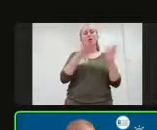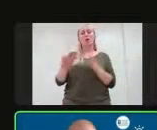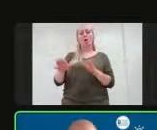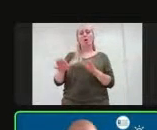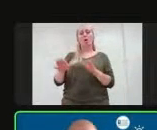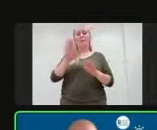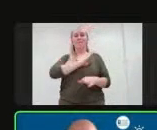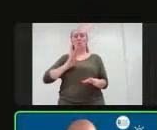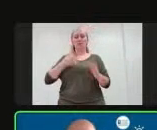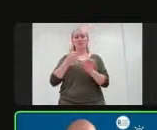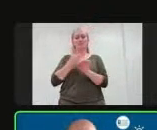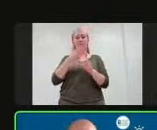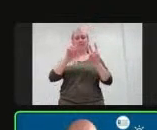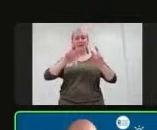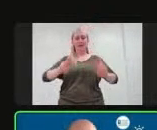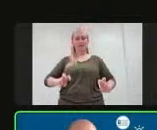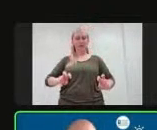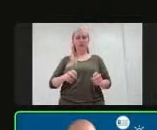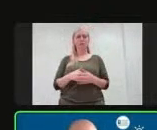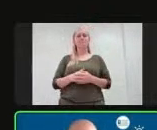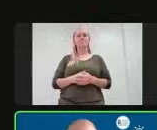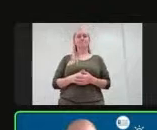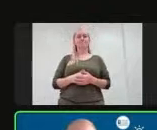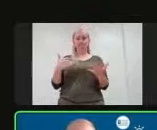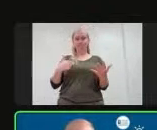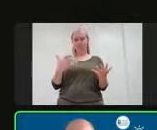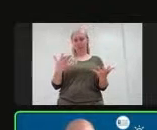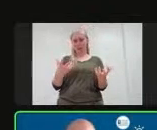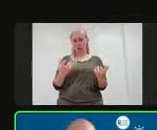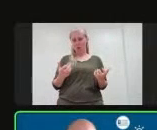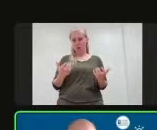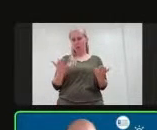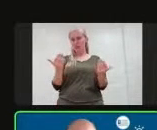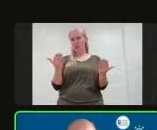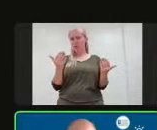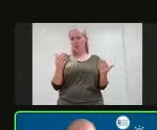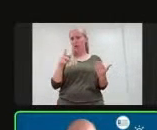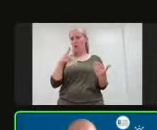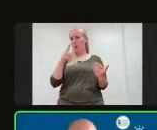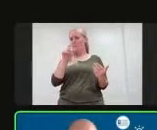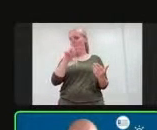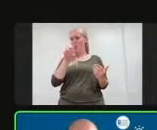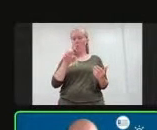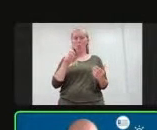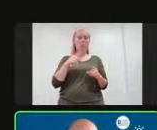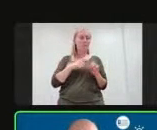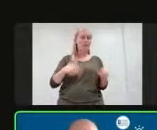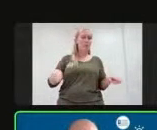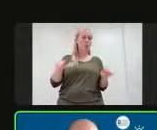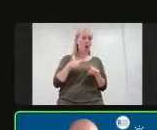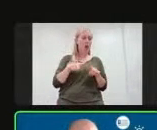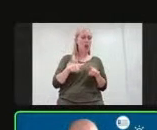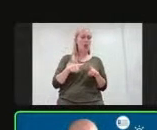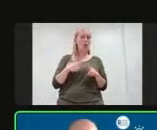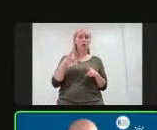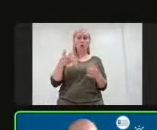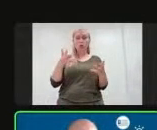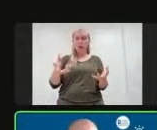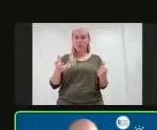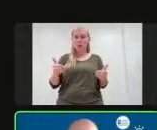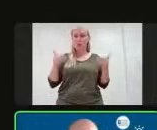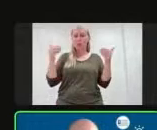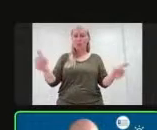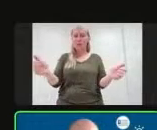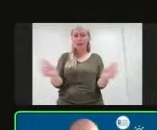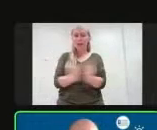self-assessment. I just want to get a straw poll from the board. Would you like to go ahead and proceed